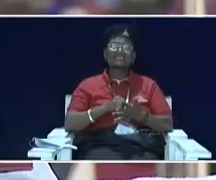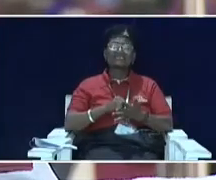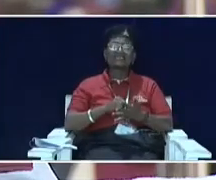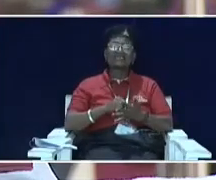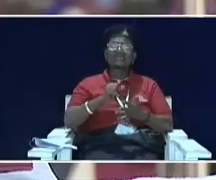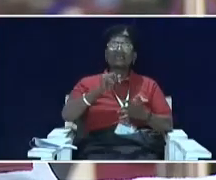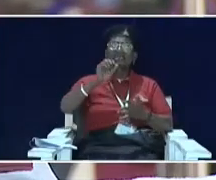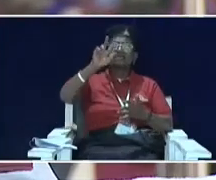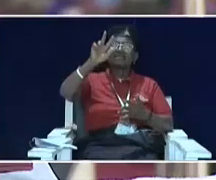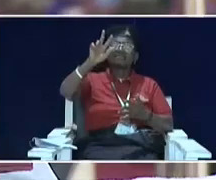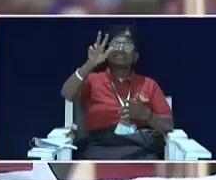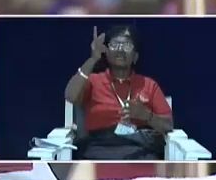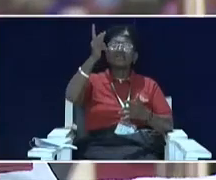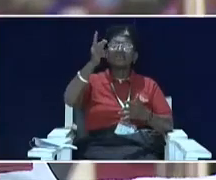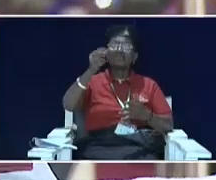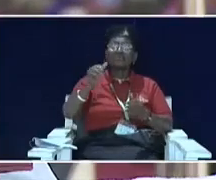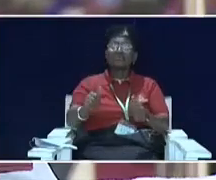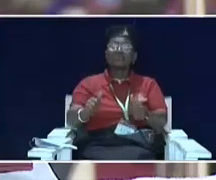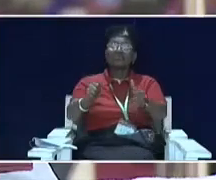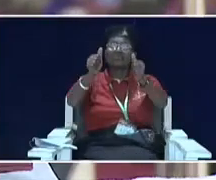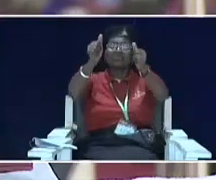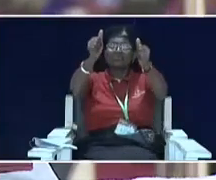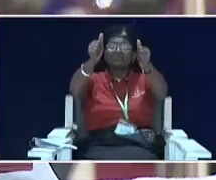Triple promotion.